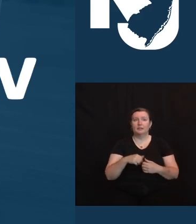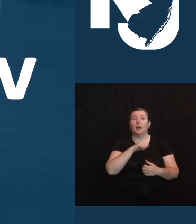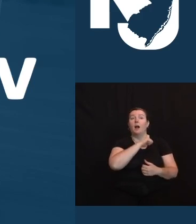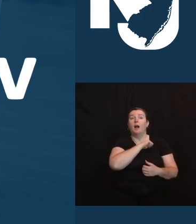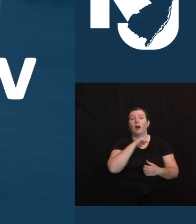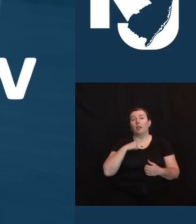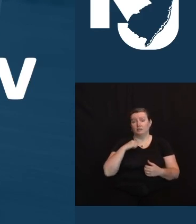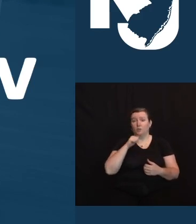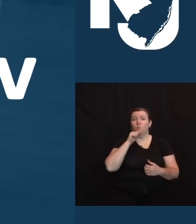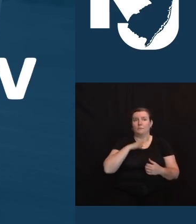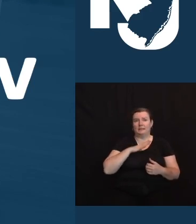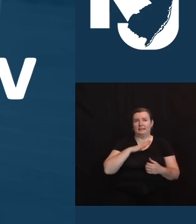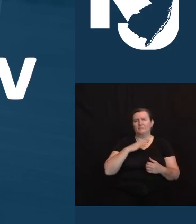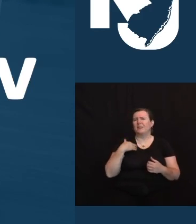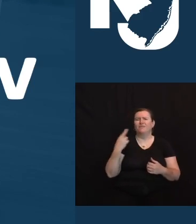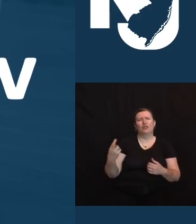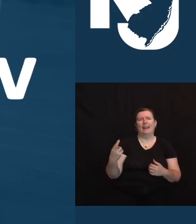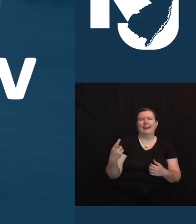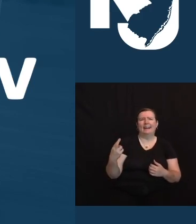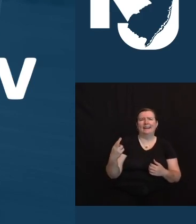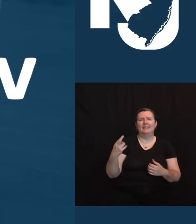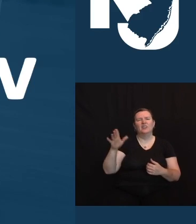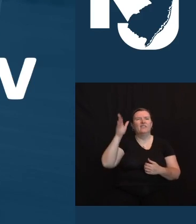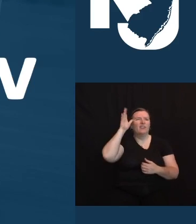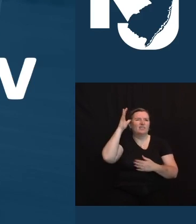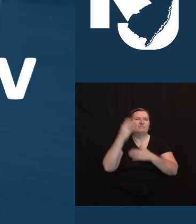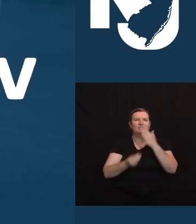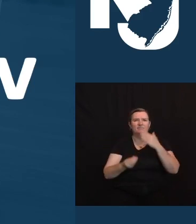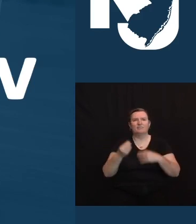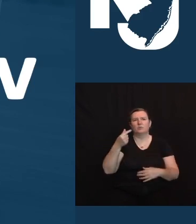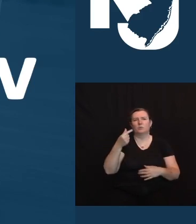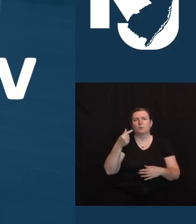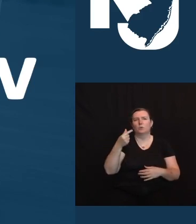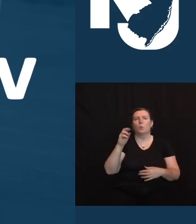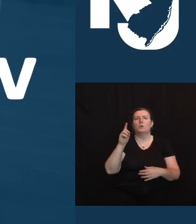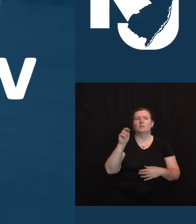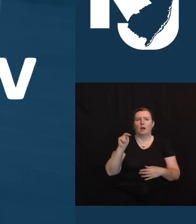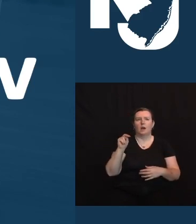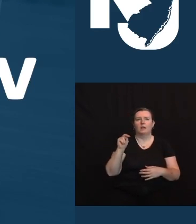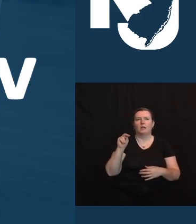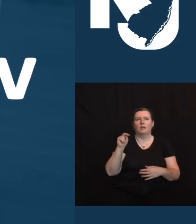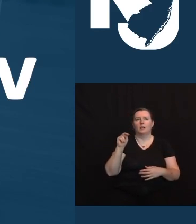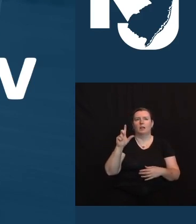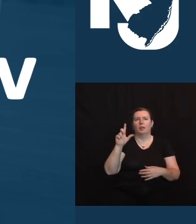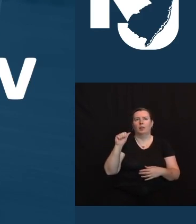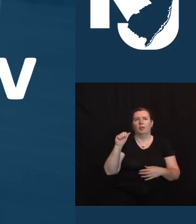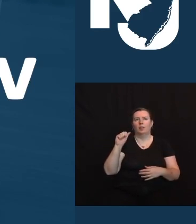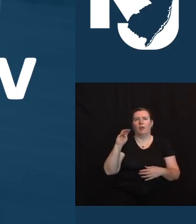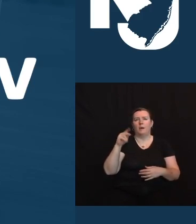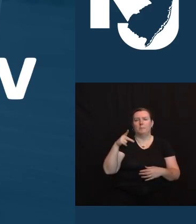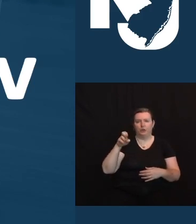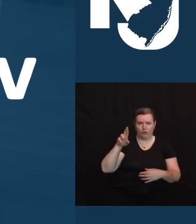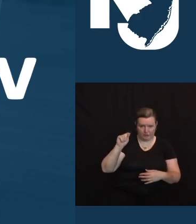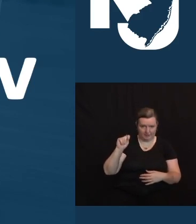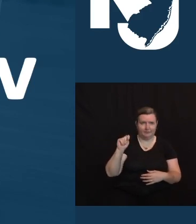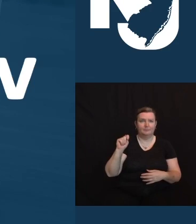Lampett passed. Gordon C. Lampett. She and I have been going back and forth talking about her